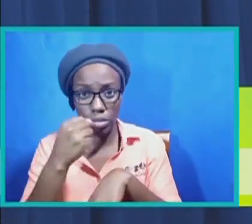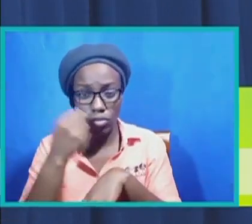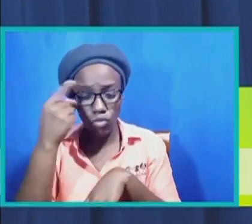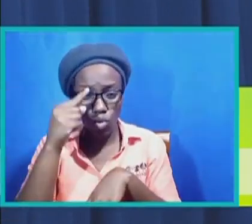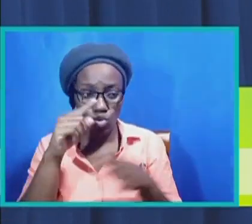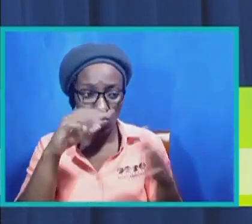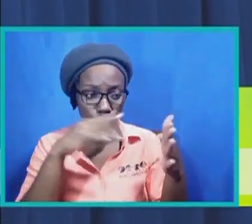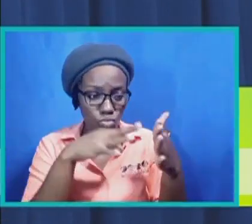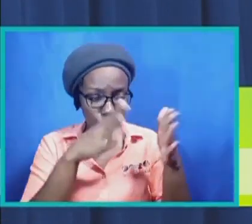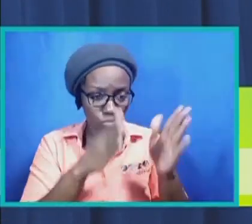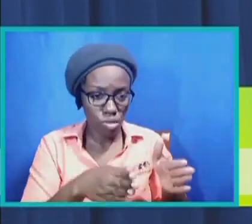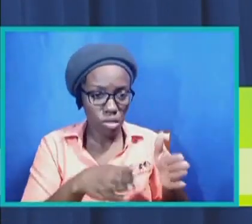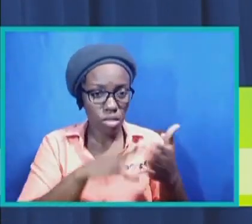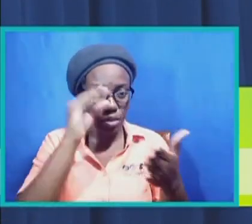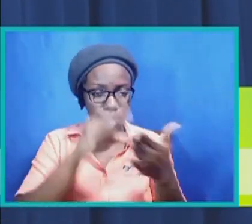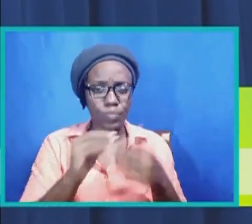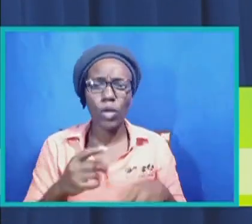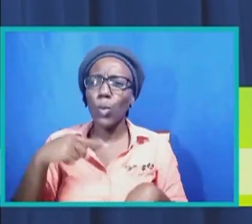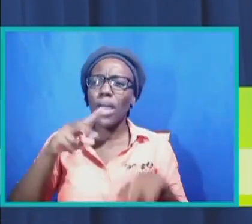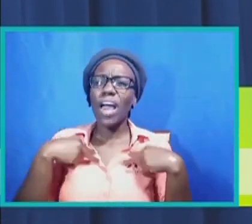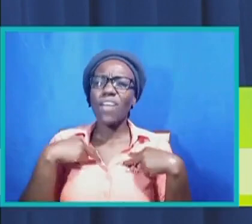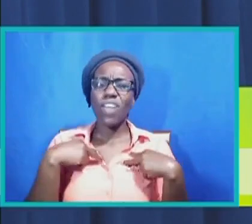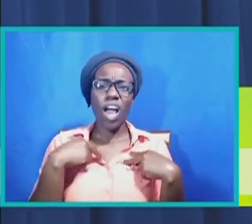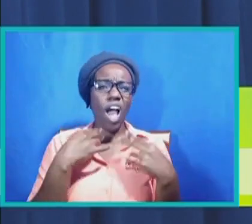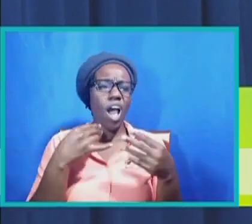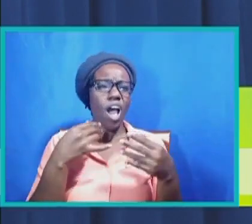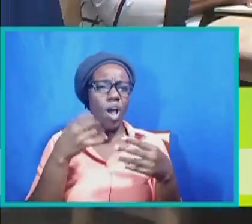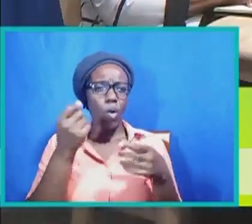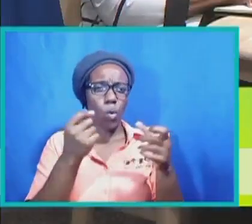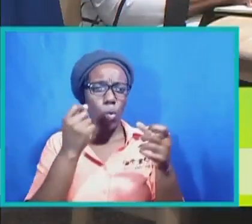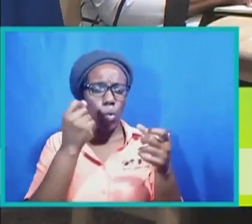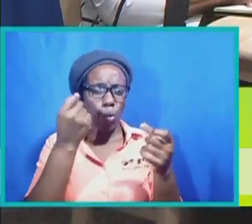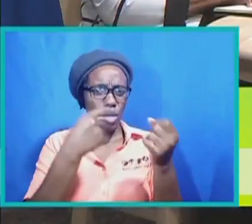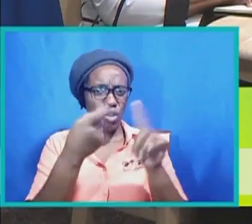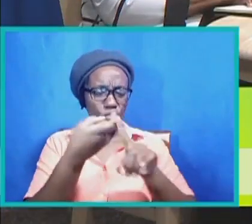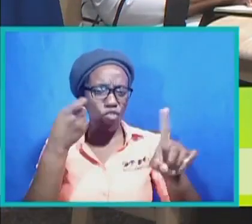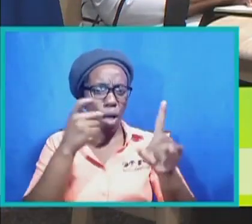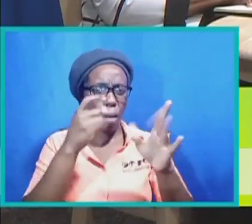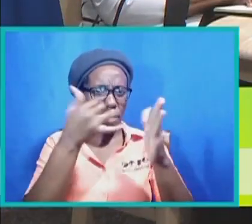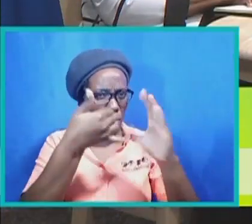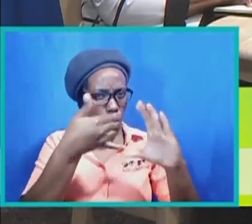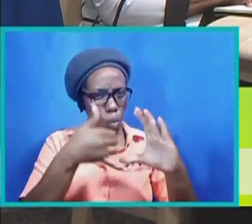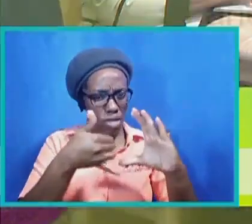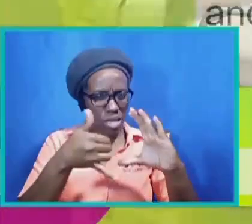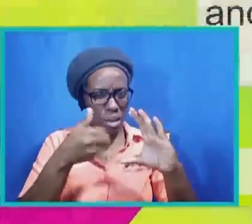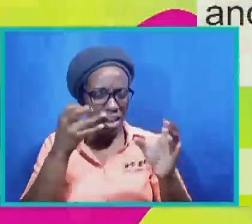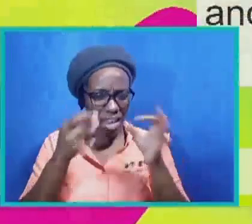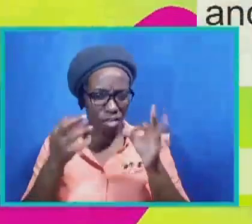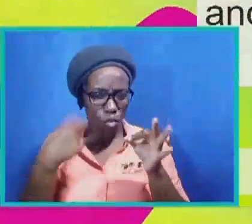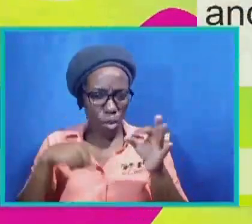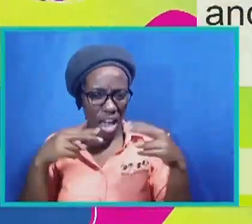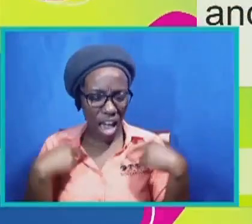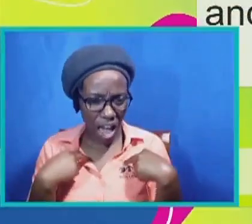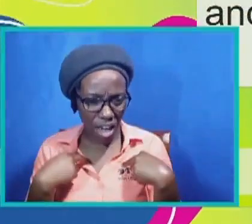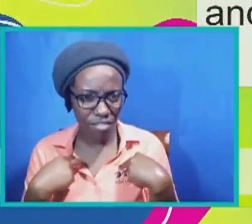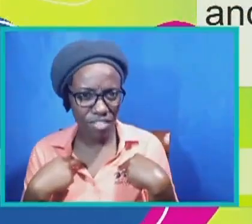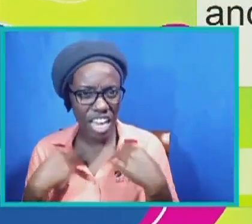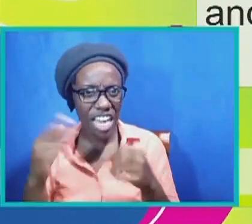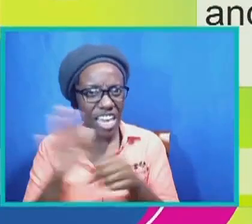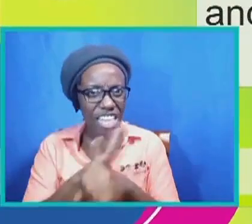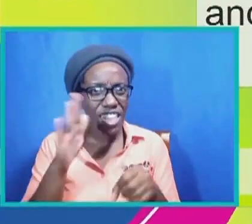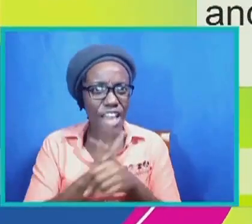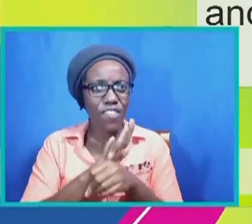from WhatsApp asking whether or not we have enough experienced curriculum officers, supervisors and principals to kind